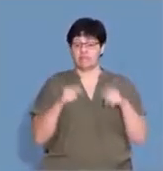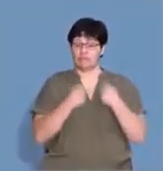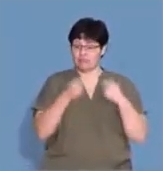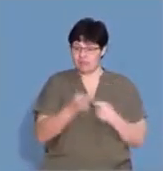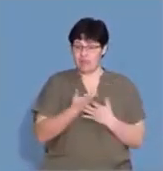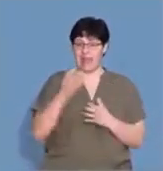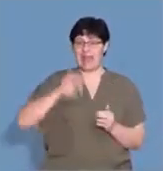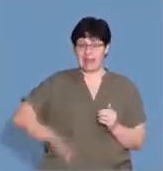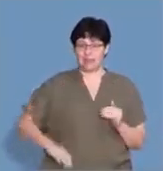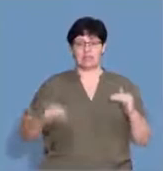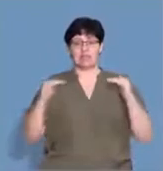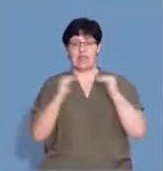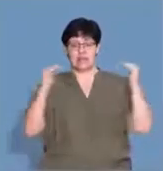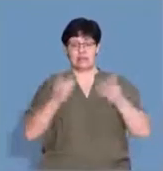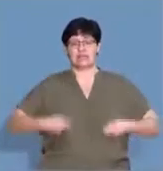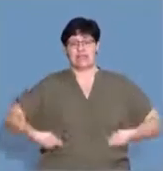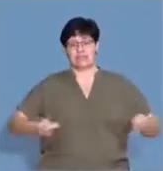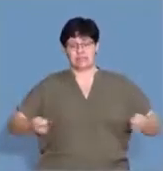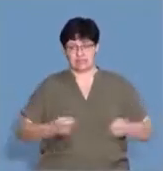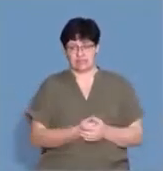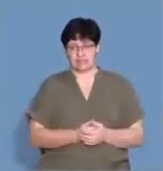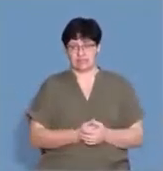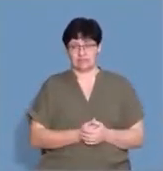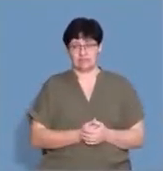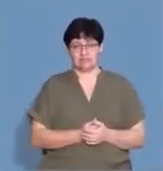your income equals your expense.